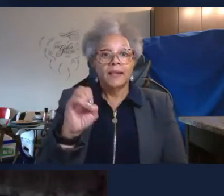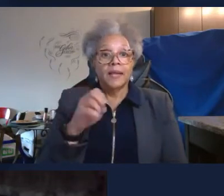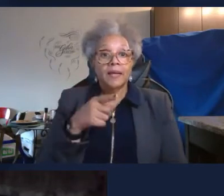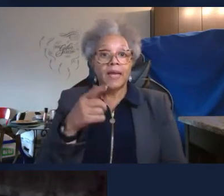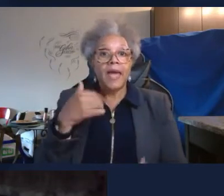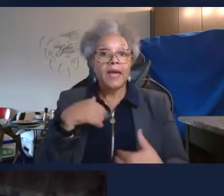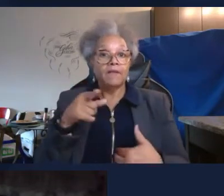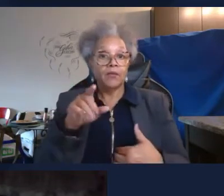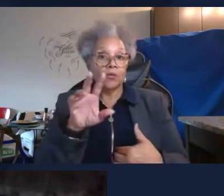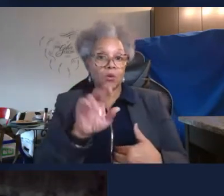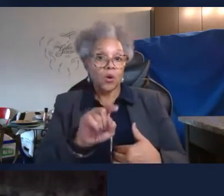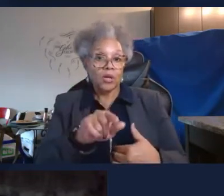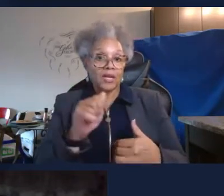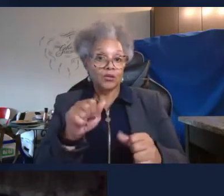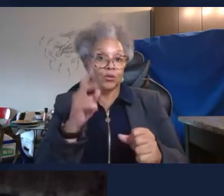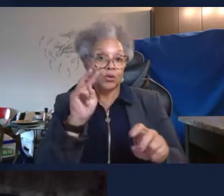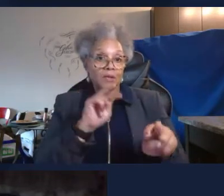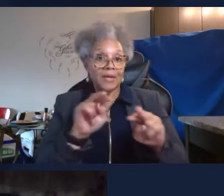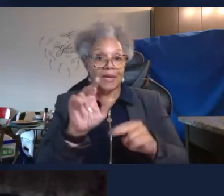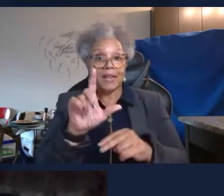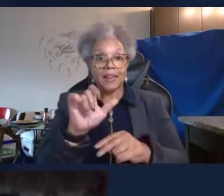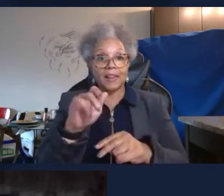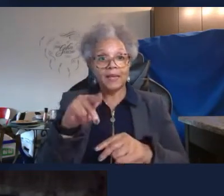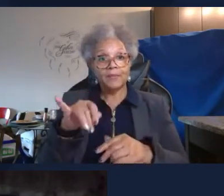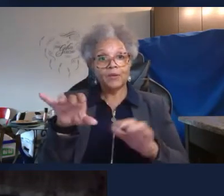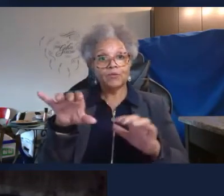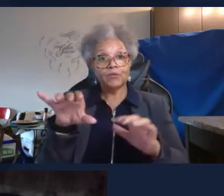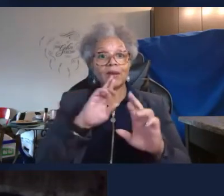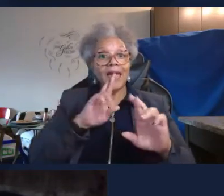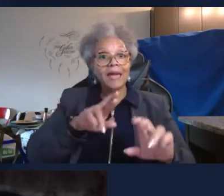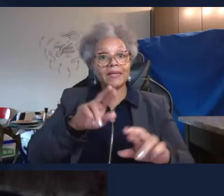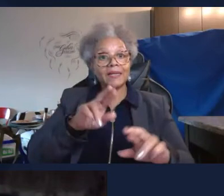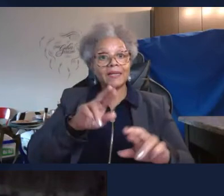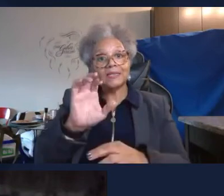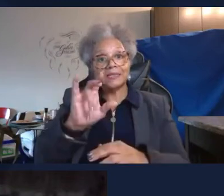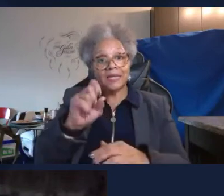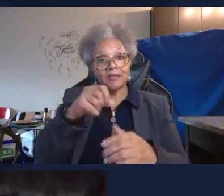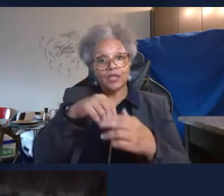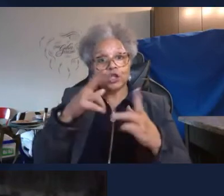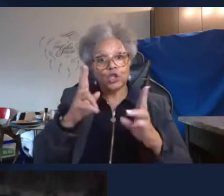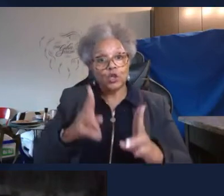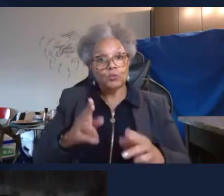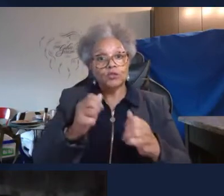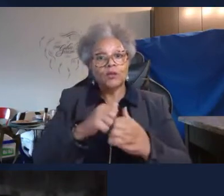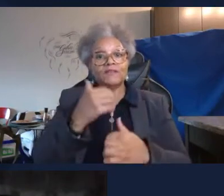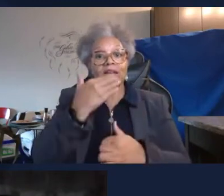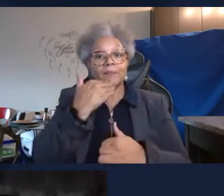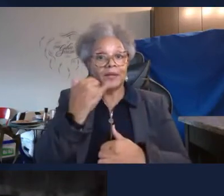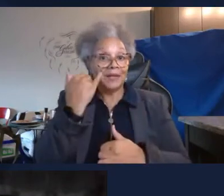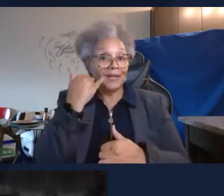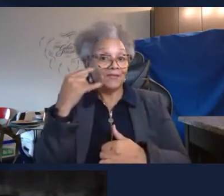lipid reactive T cells in humans with diabetes? If yes, does it match your antibody data?